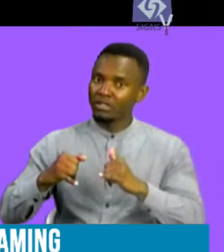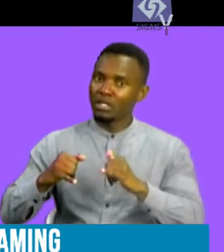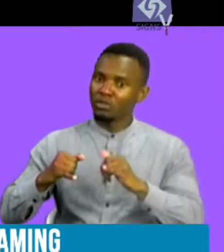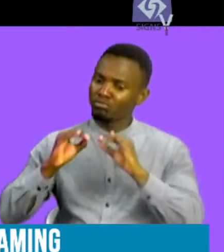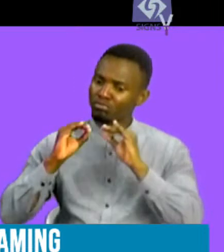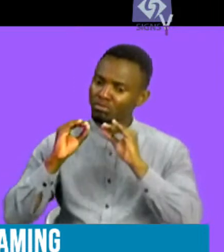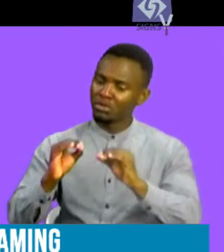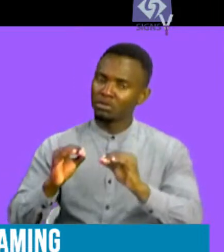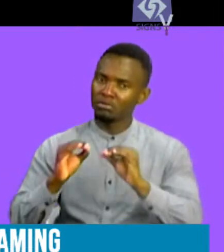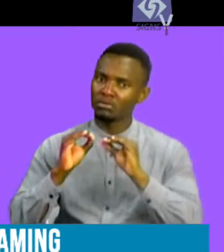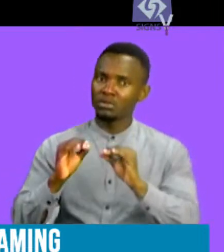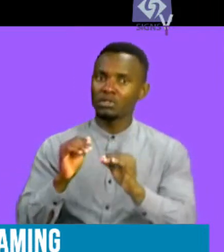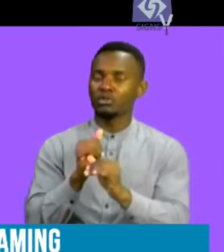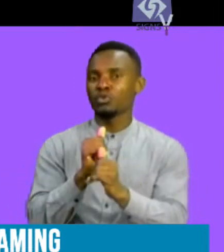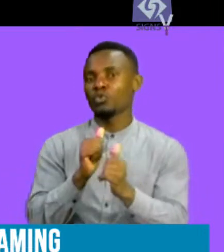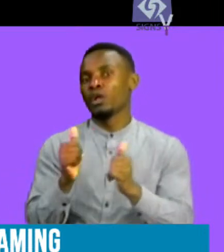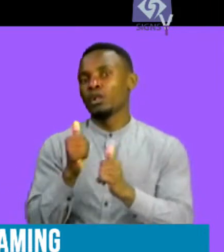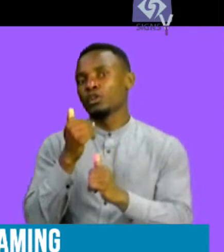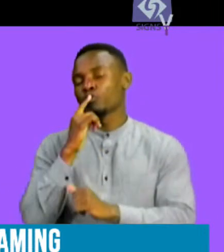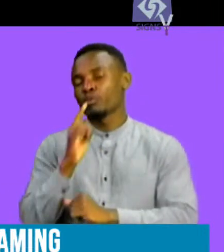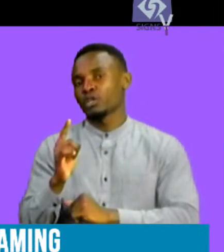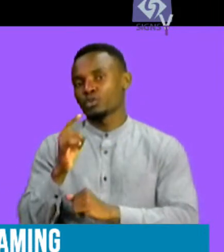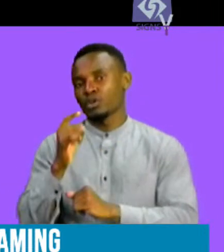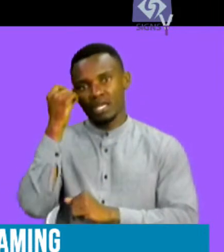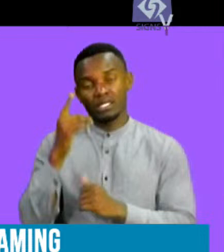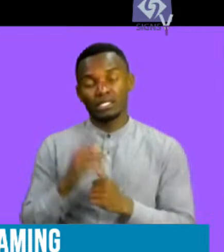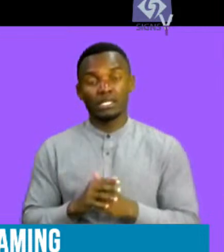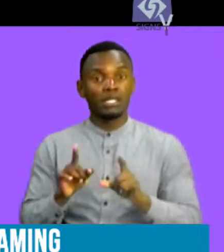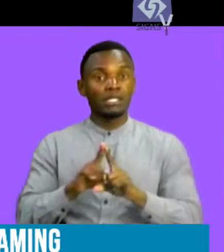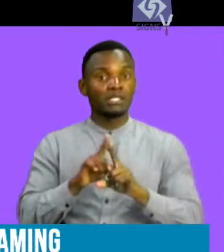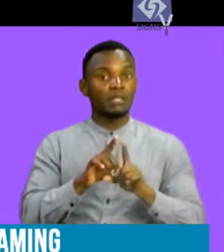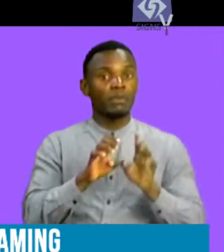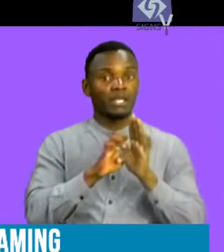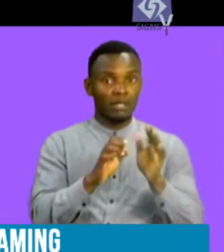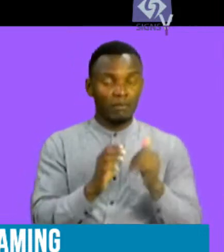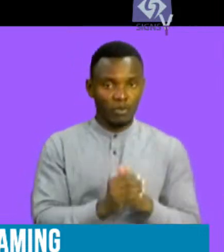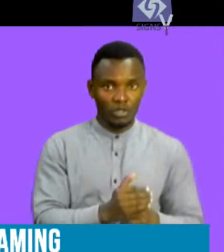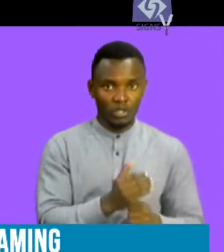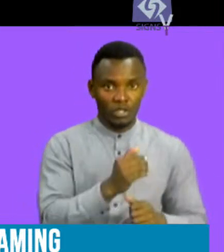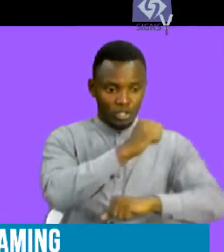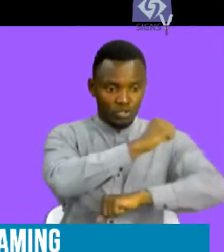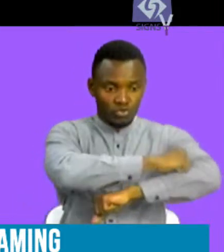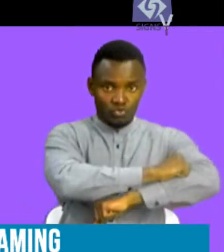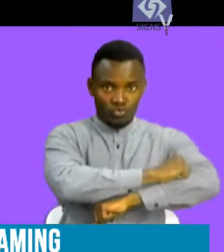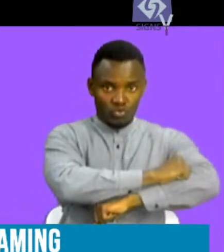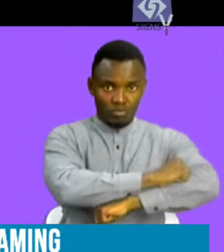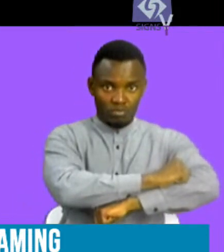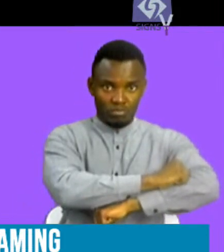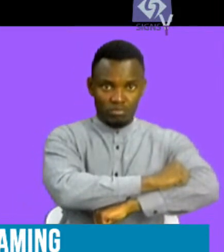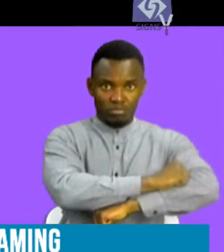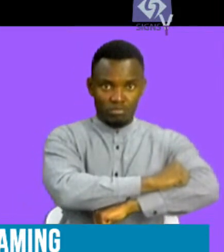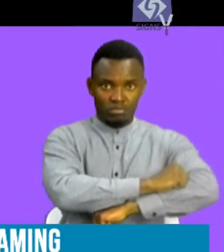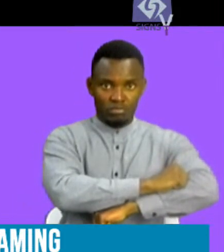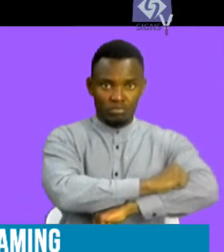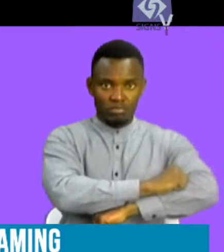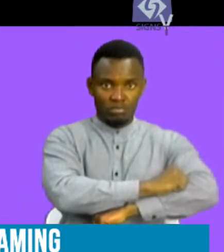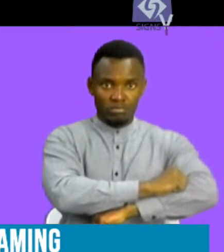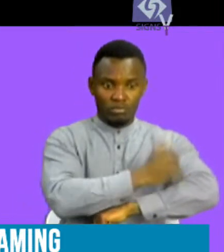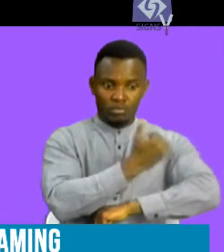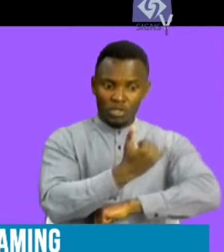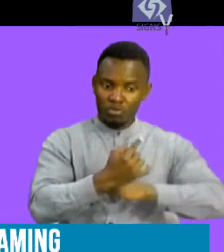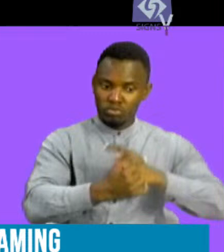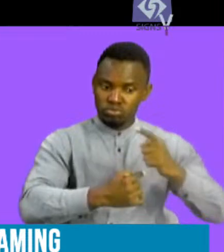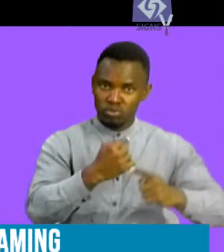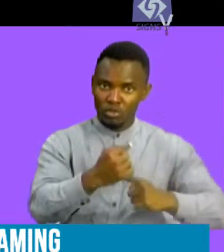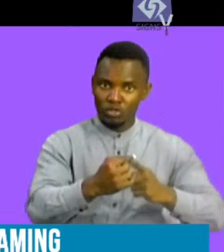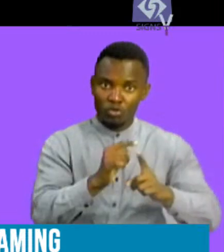understand. So like when you go to school, a child with disability will do as much as this other child, but they may